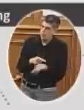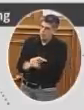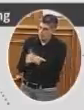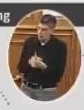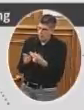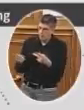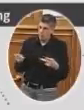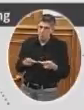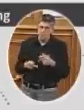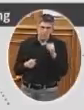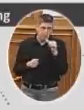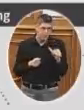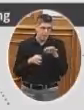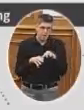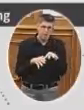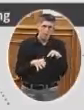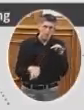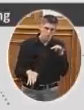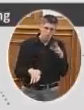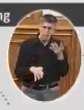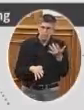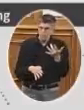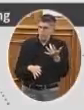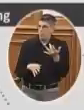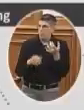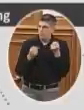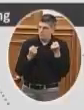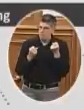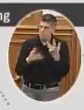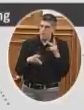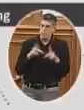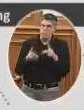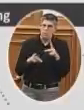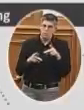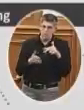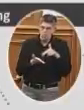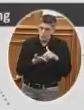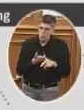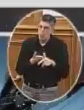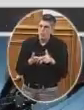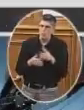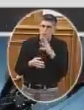way of the hundreds of thousands of people walking and biking and enjoying the waterfront.